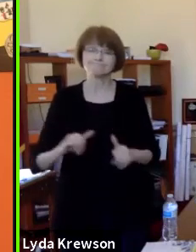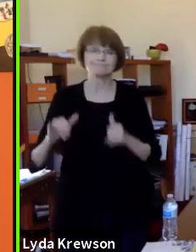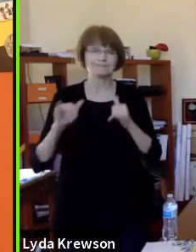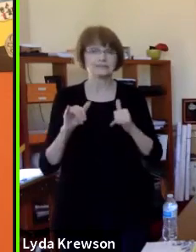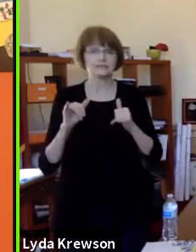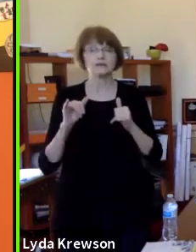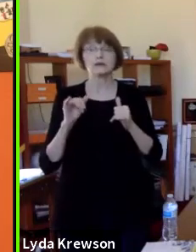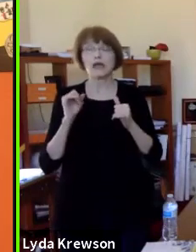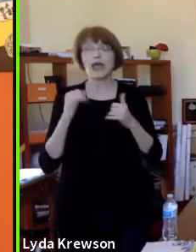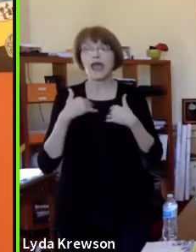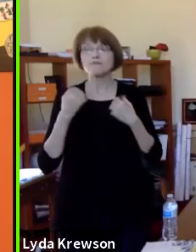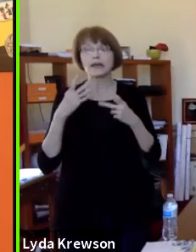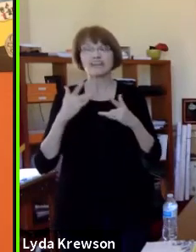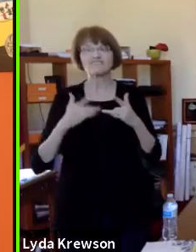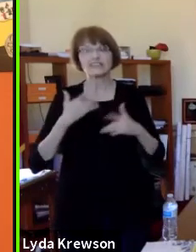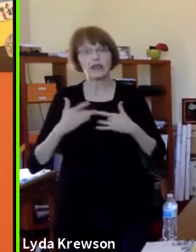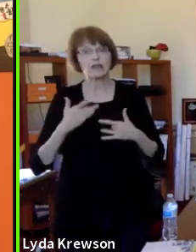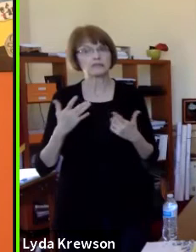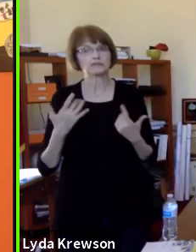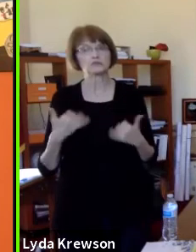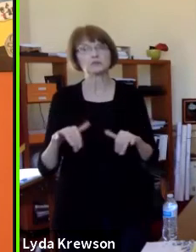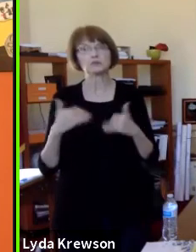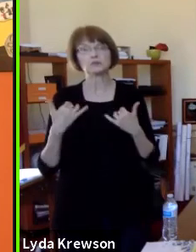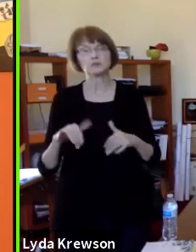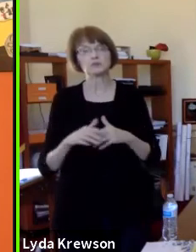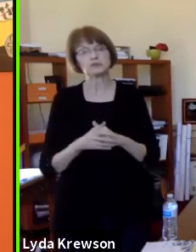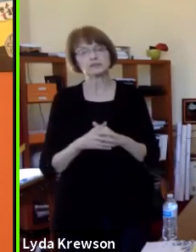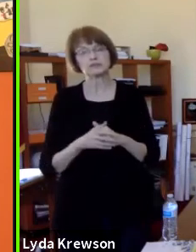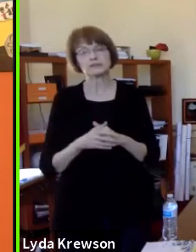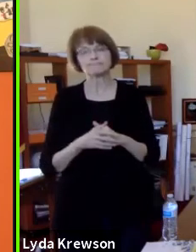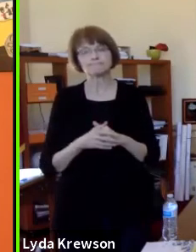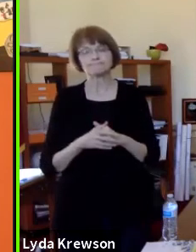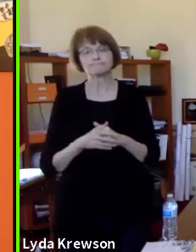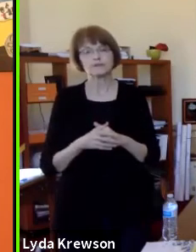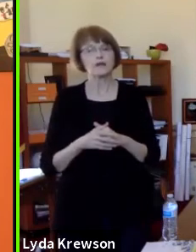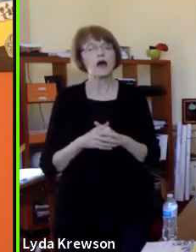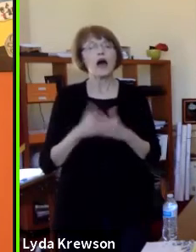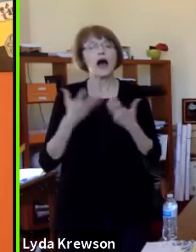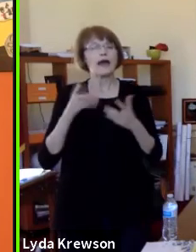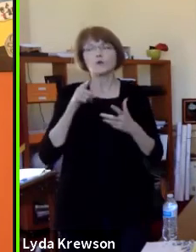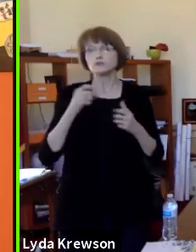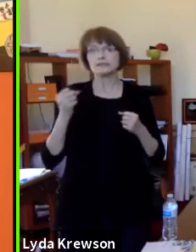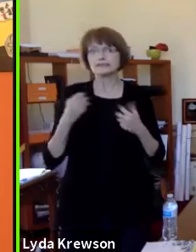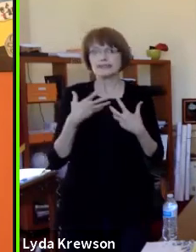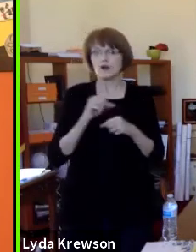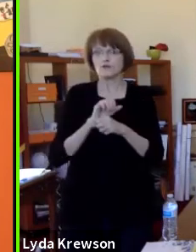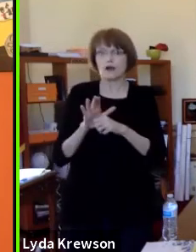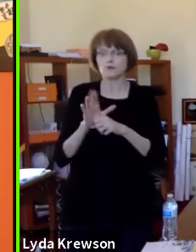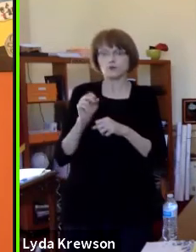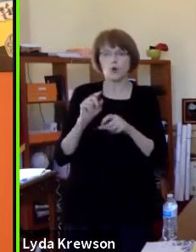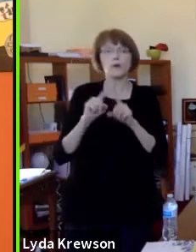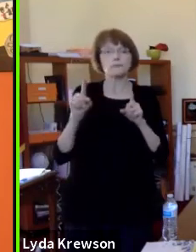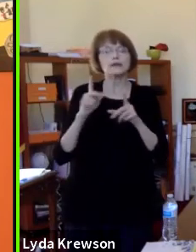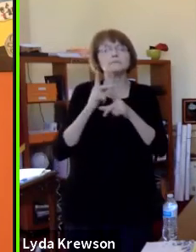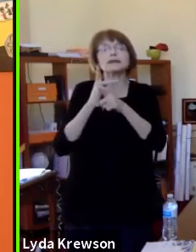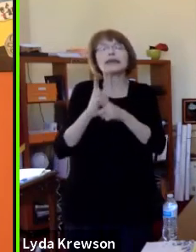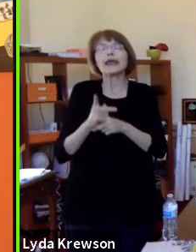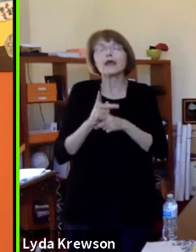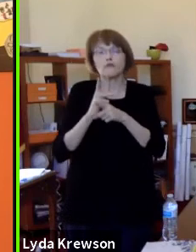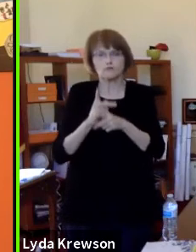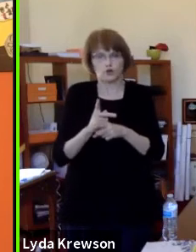of feelings. And while I don't want you to be scared of the virus, but I do want you to be careful